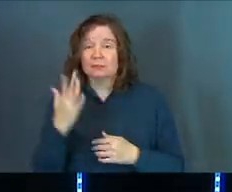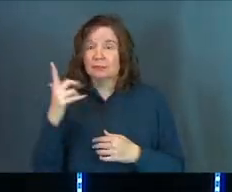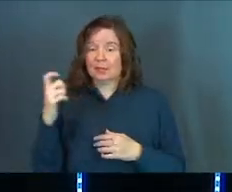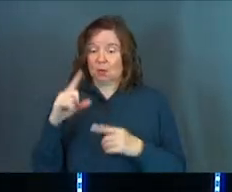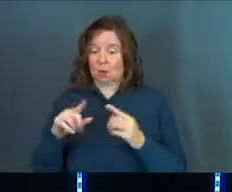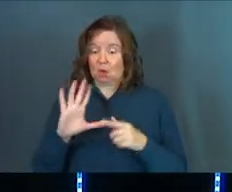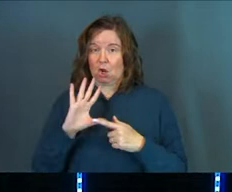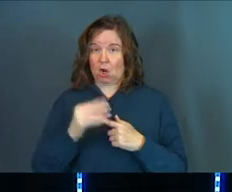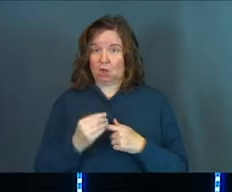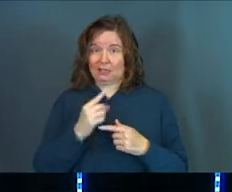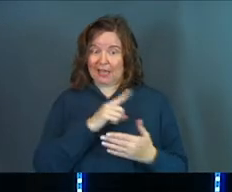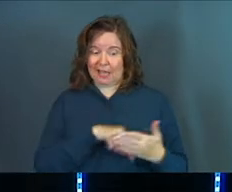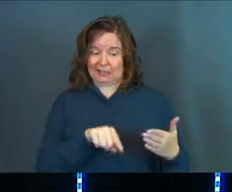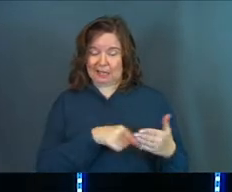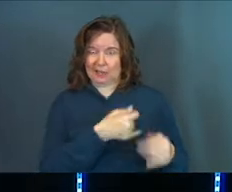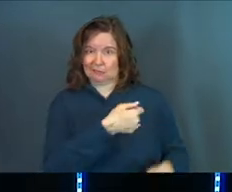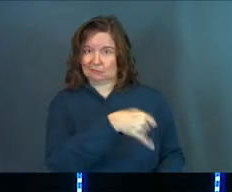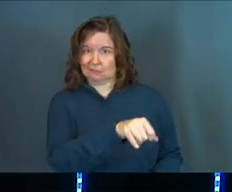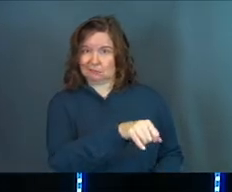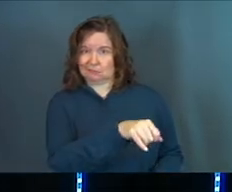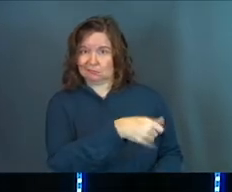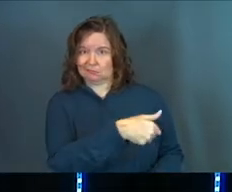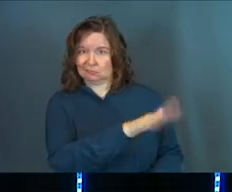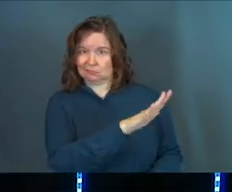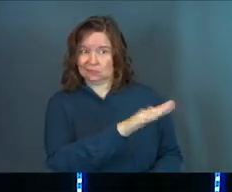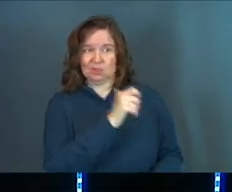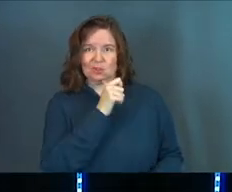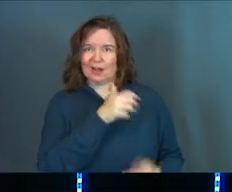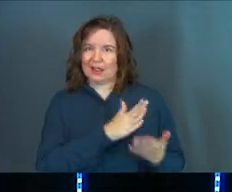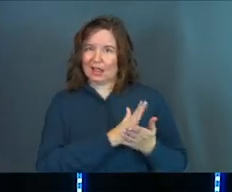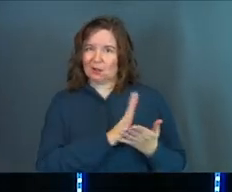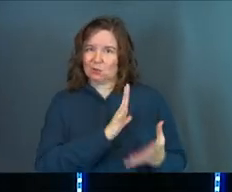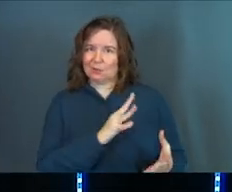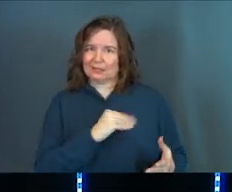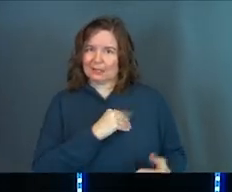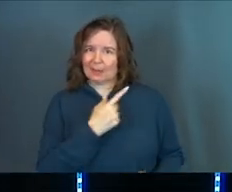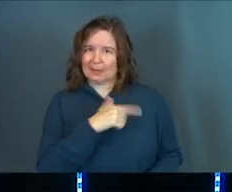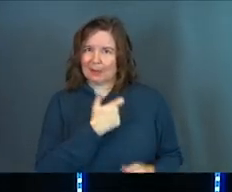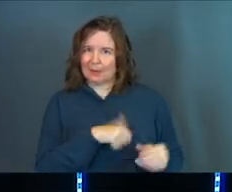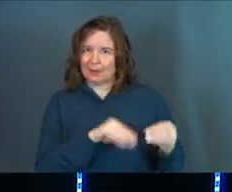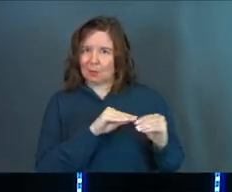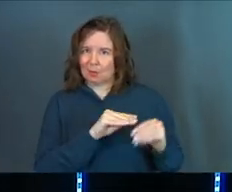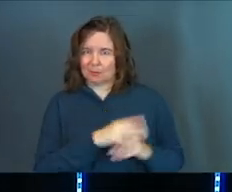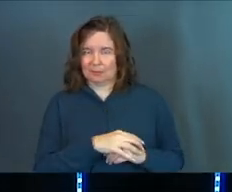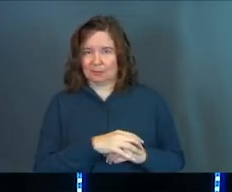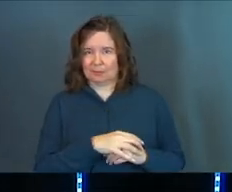Because when culture has canceled somebody, you're not allowed to accept them.